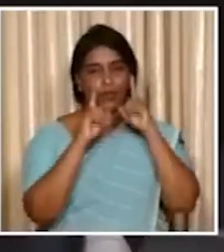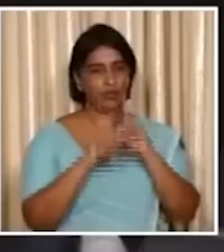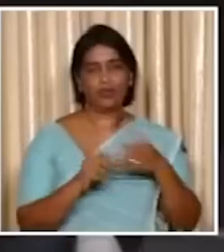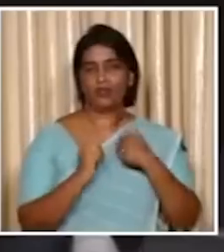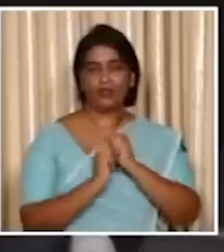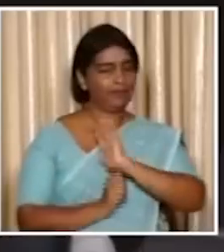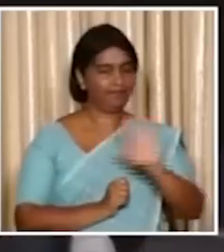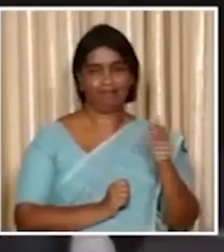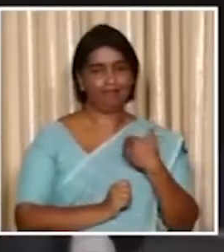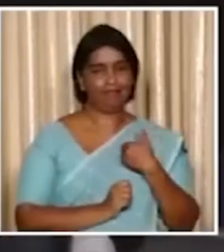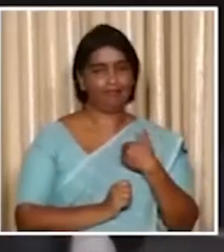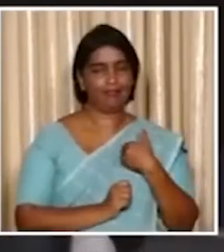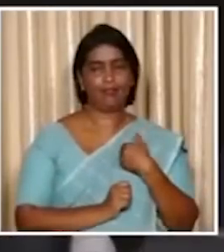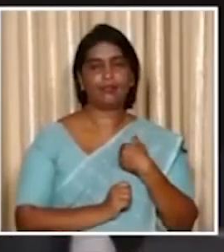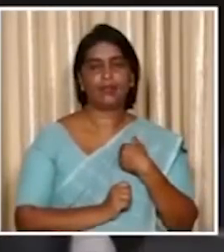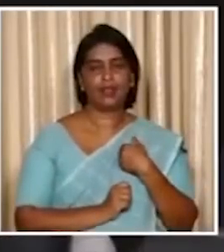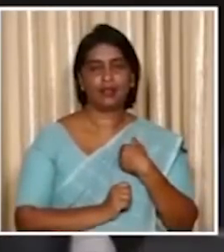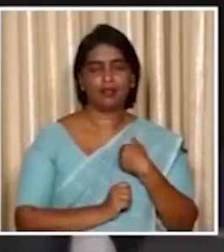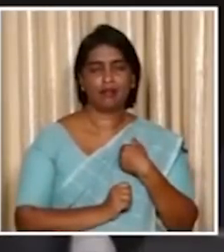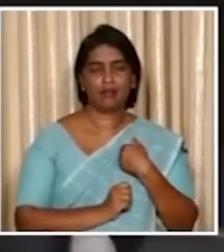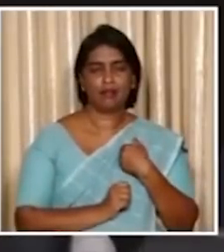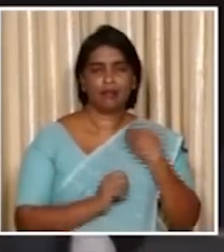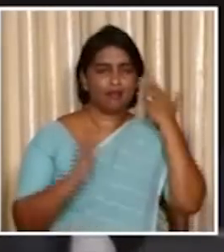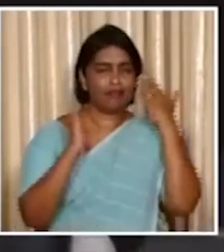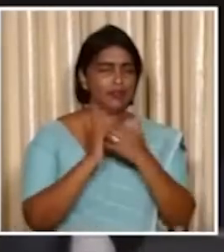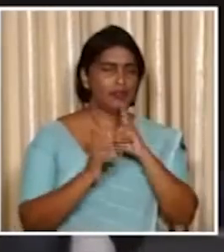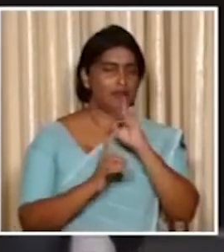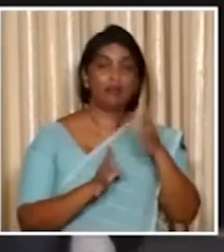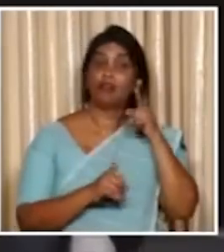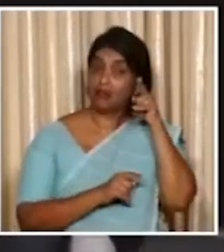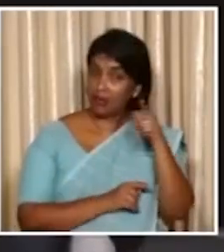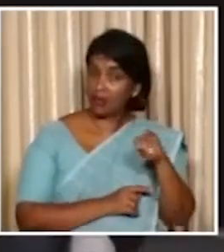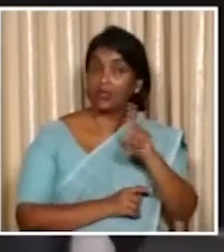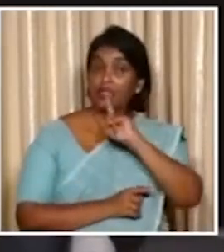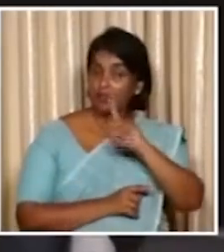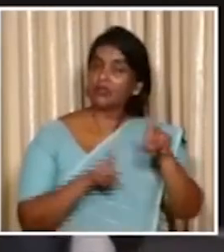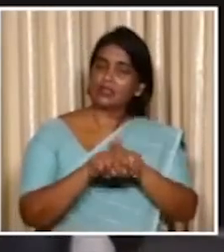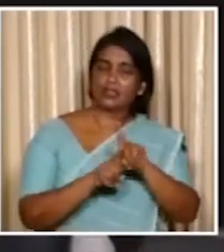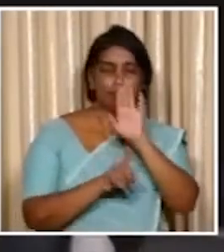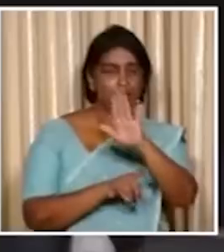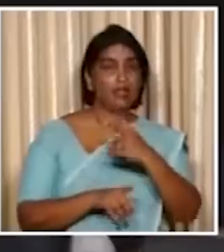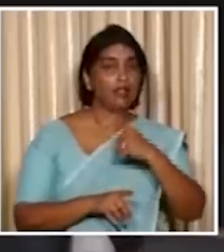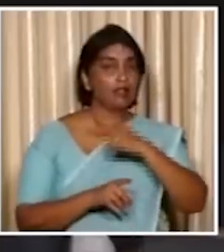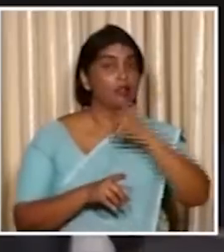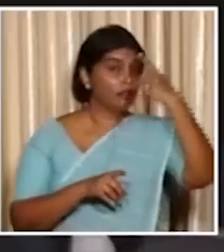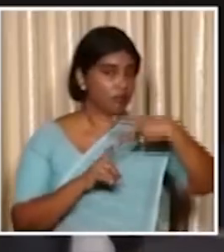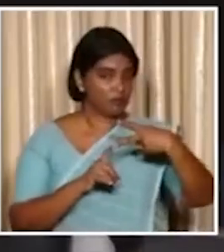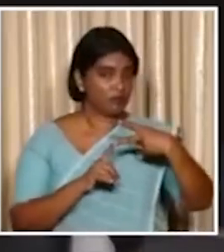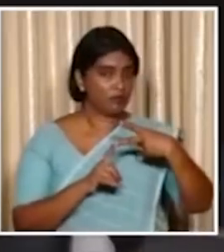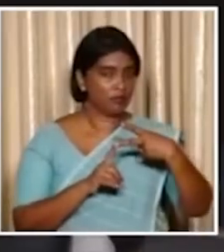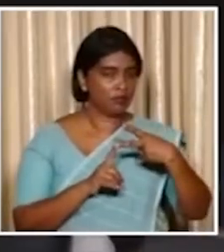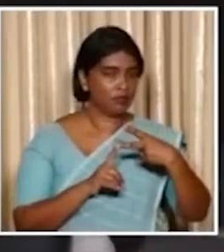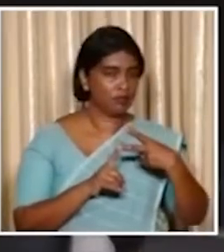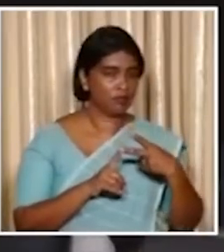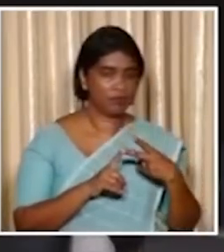myself a champion. You call yourself a champion. We are here. Number two is we never go on jolly